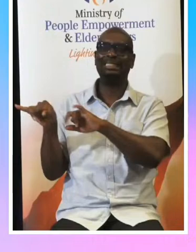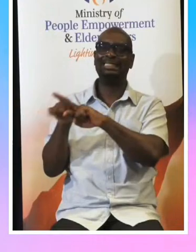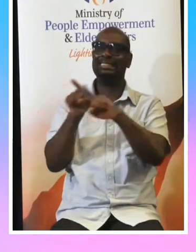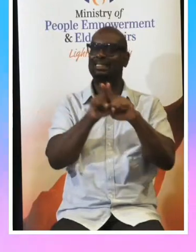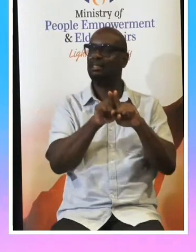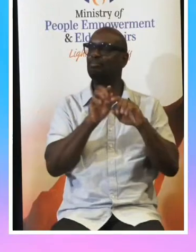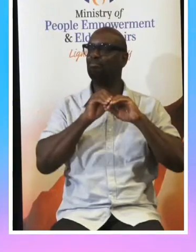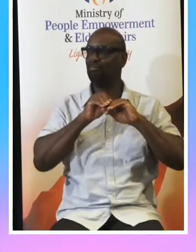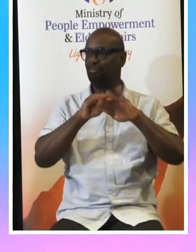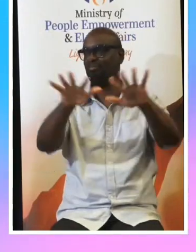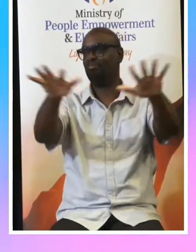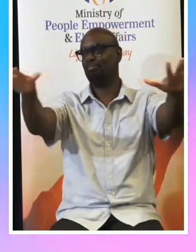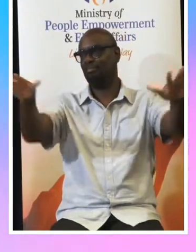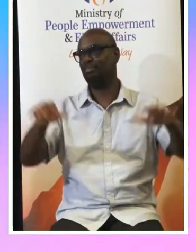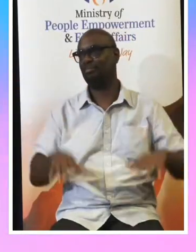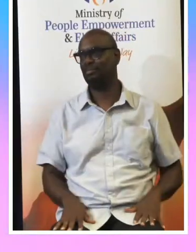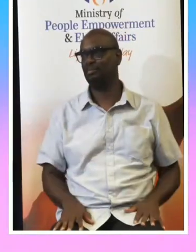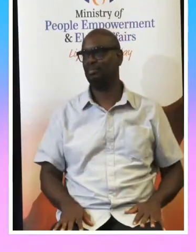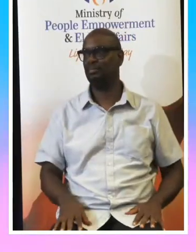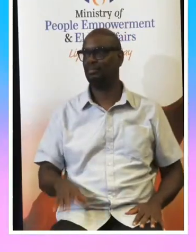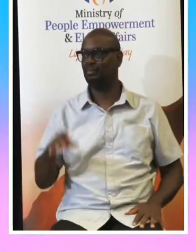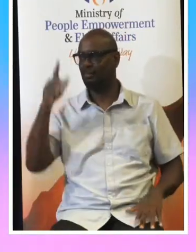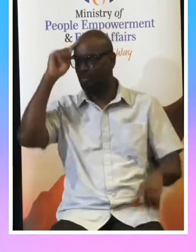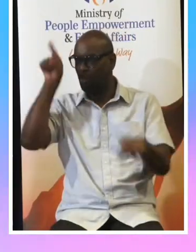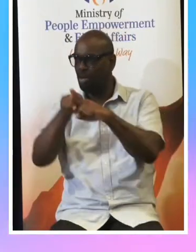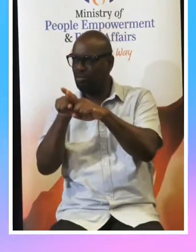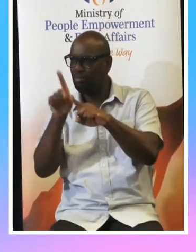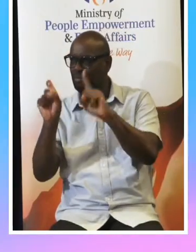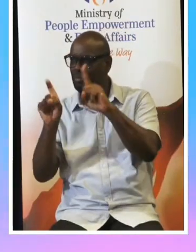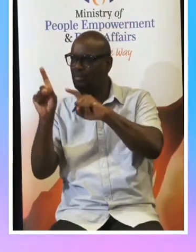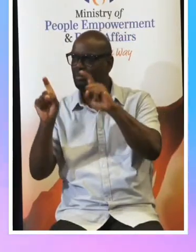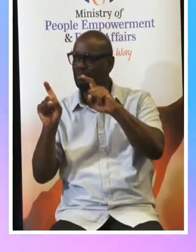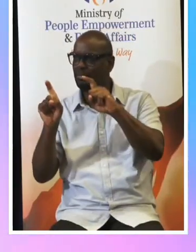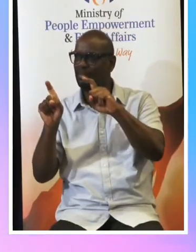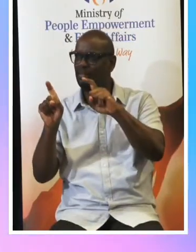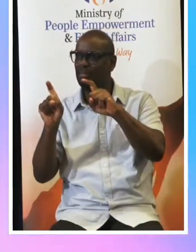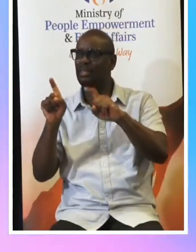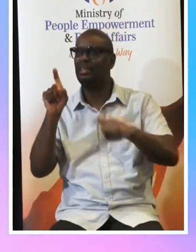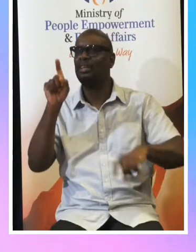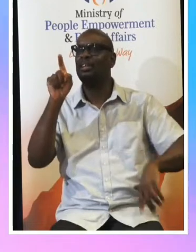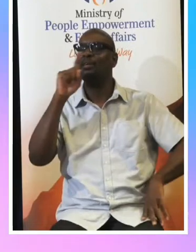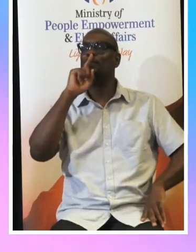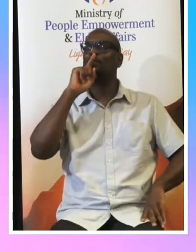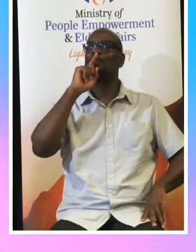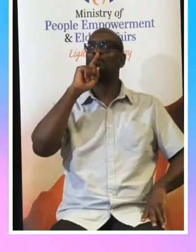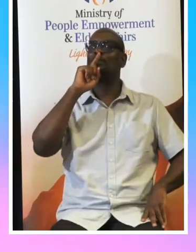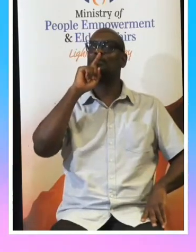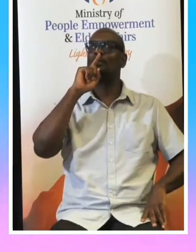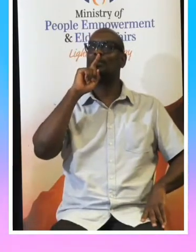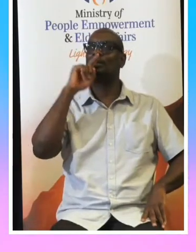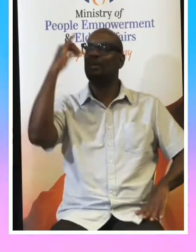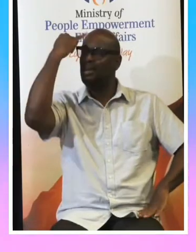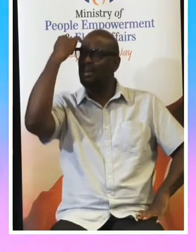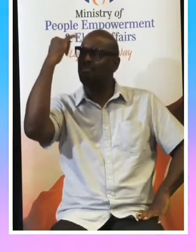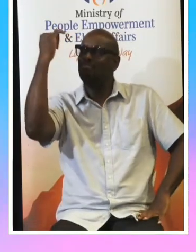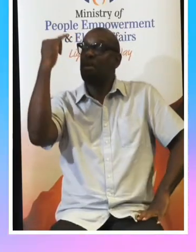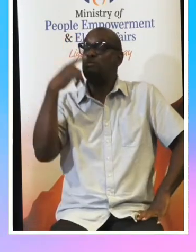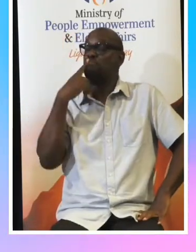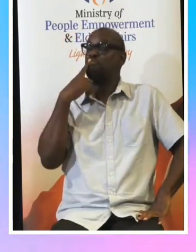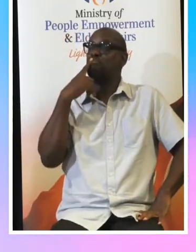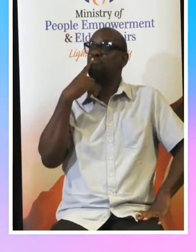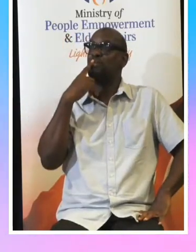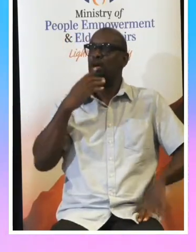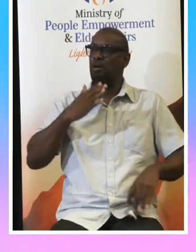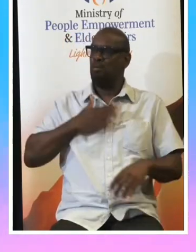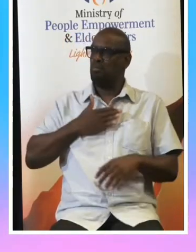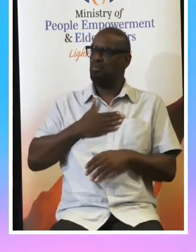I imagine that almost immediately upon my birth, it